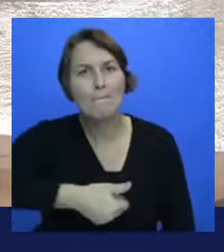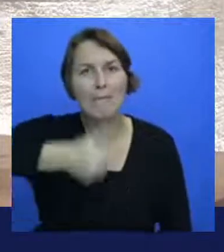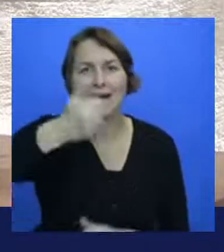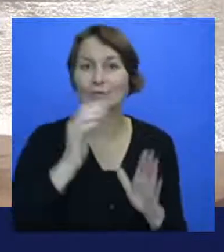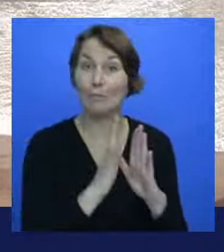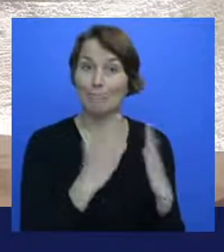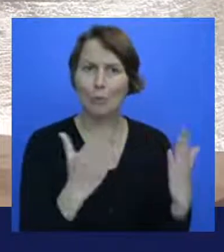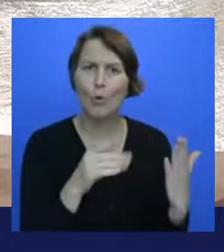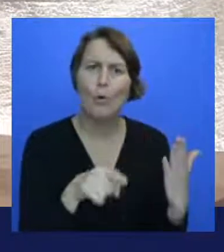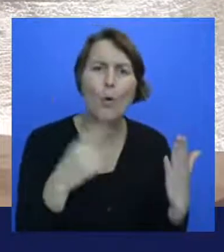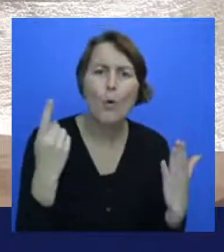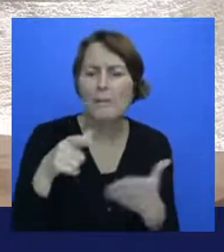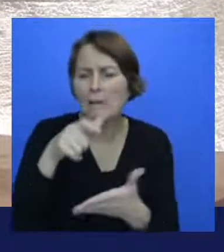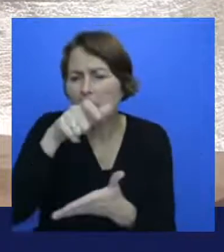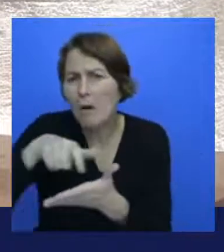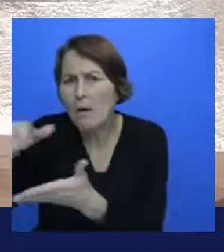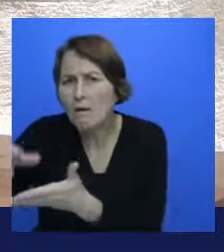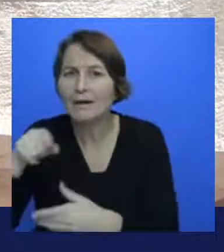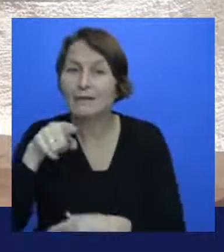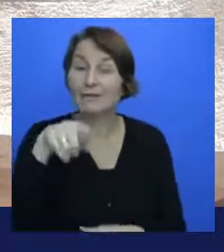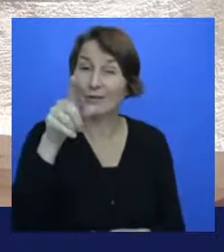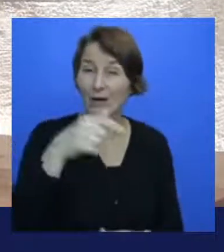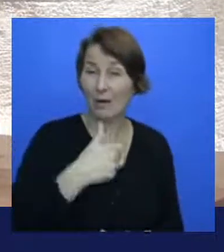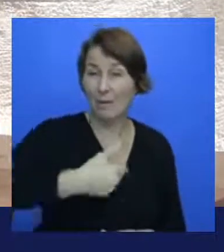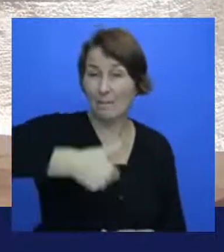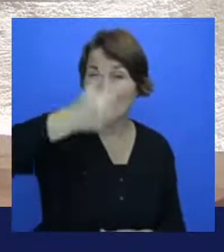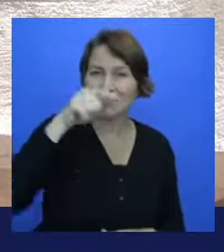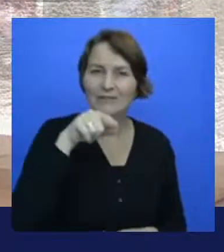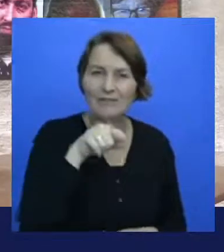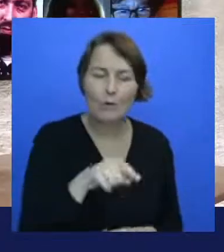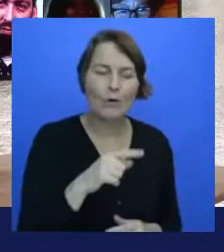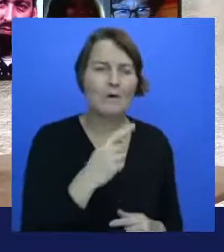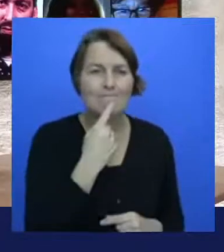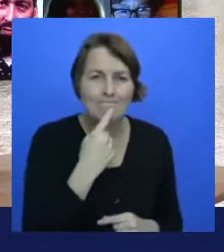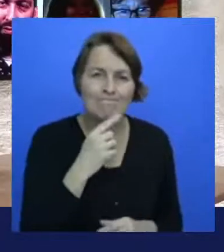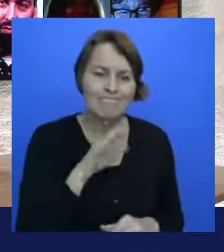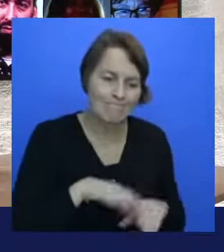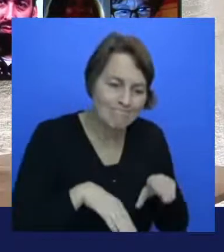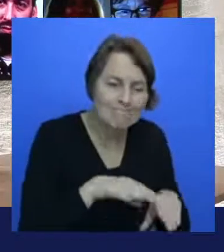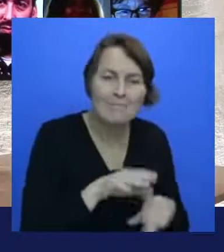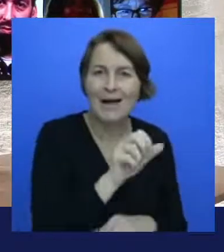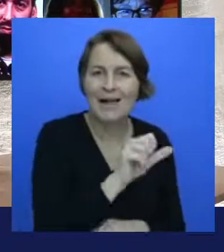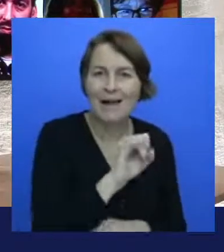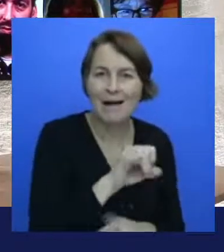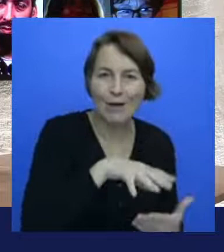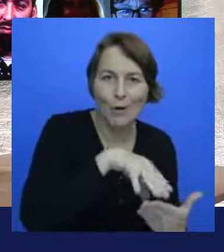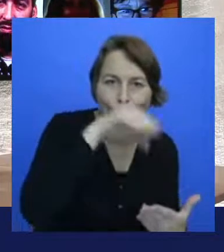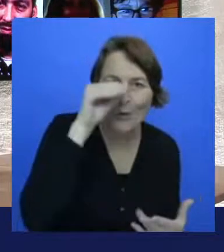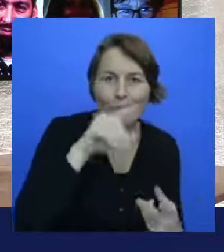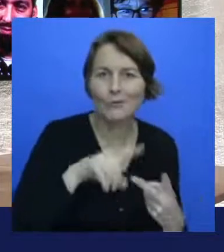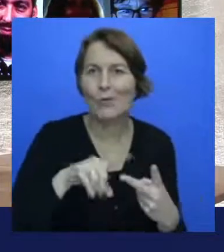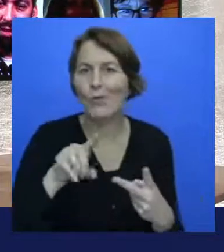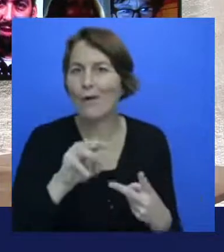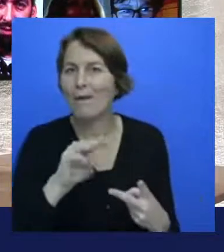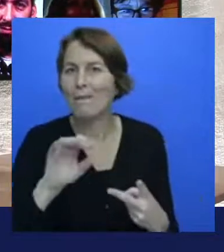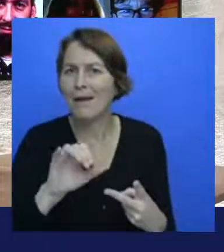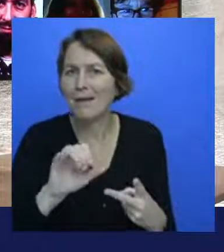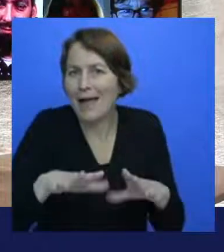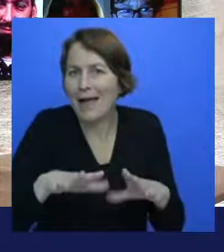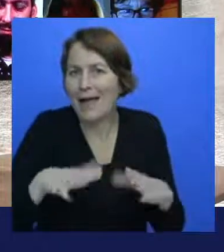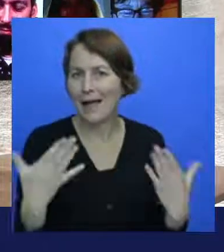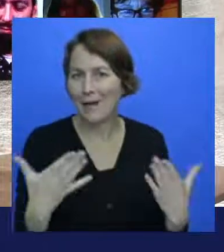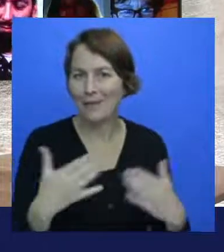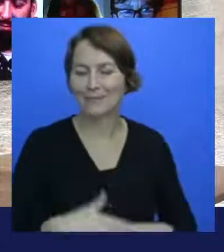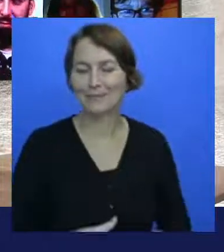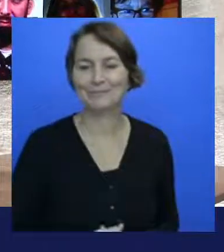and ML? Veronica and Marion, those questions are for both of you. I can try to answer this question. I actually